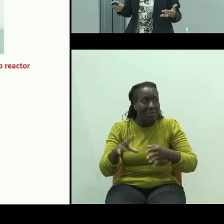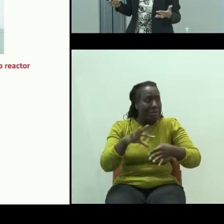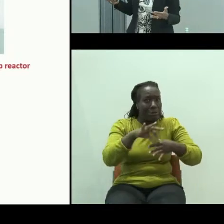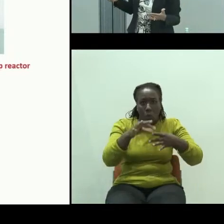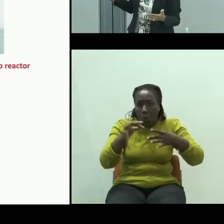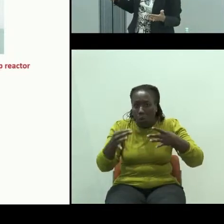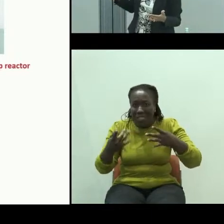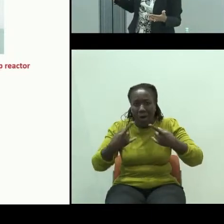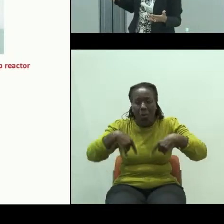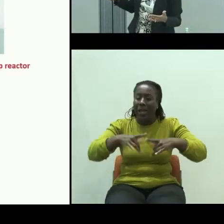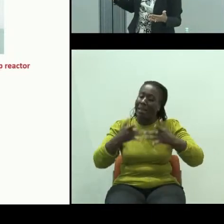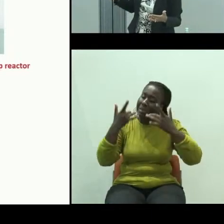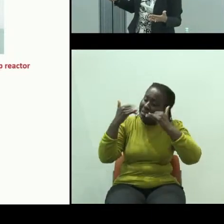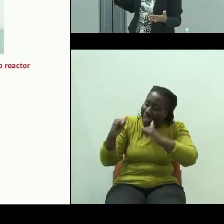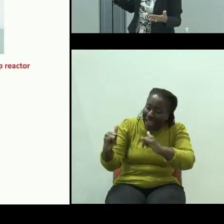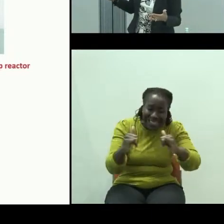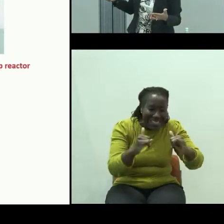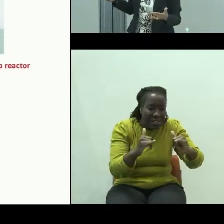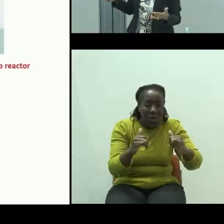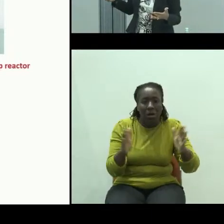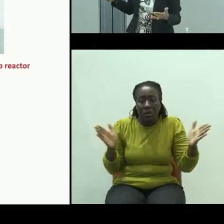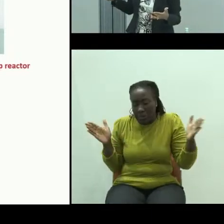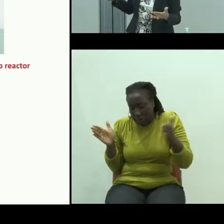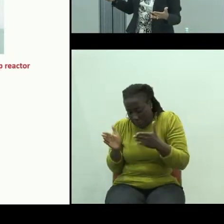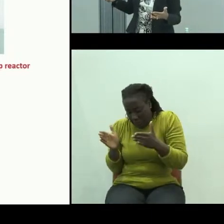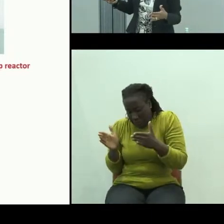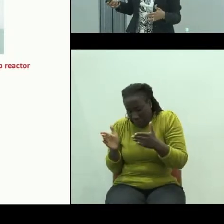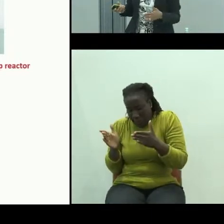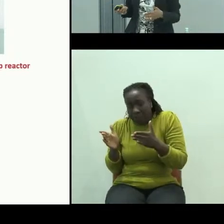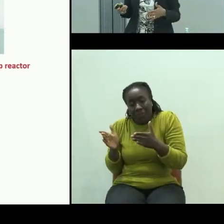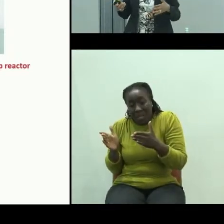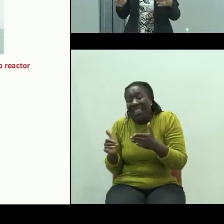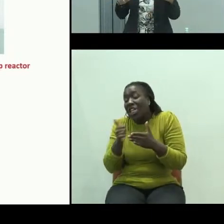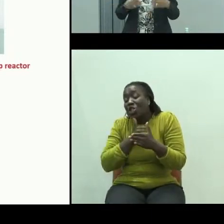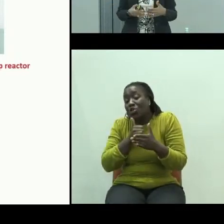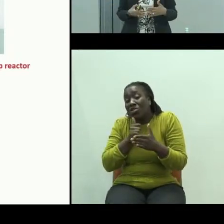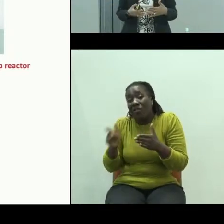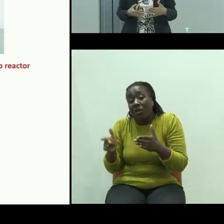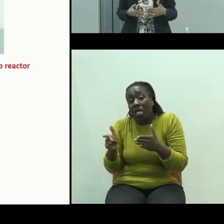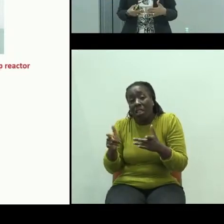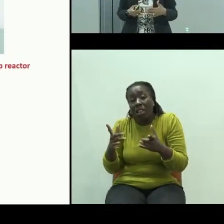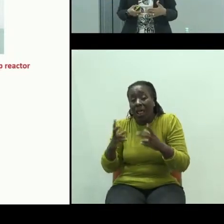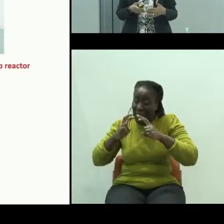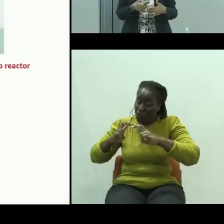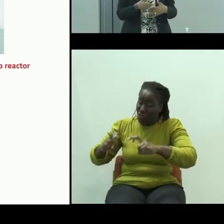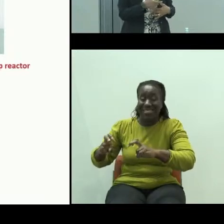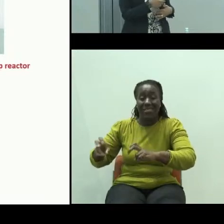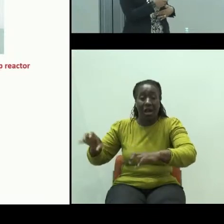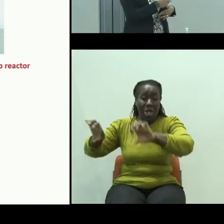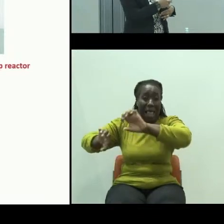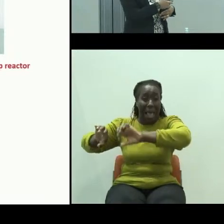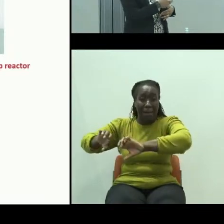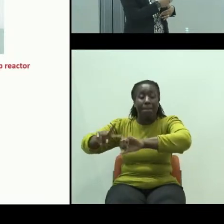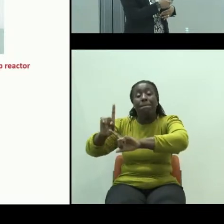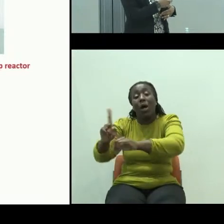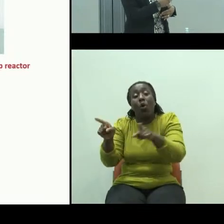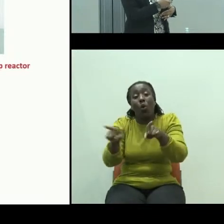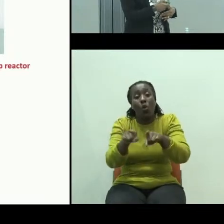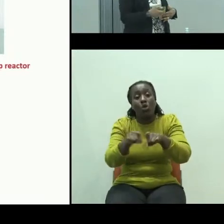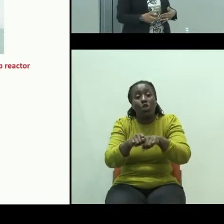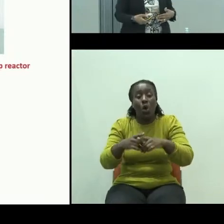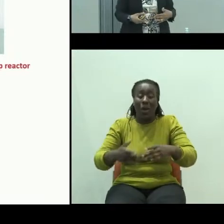them, not just in the smaller scale systems that are useful for being in a research lab, but also in